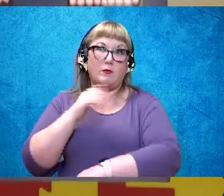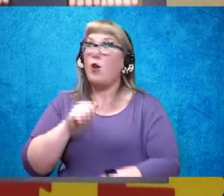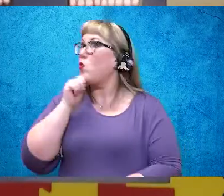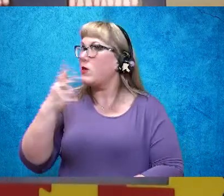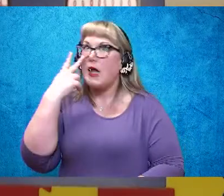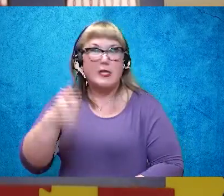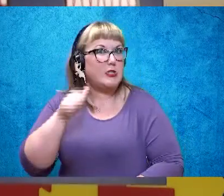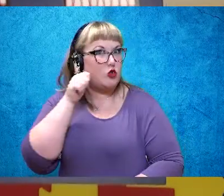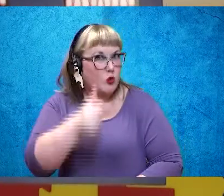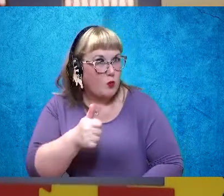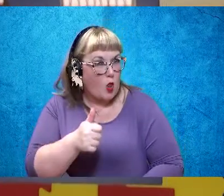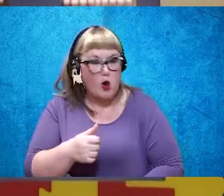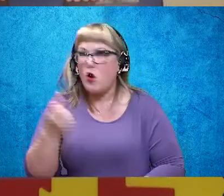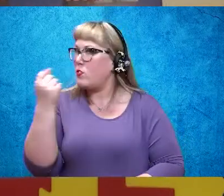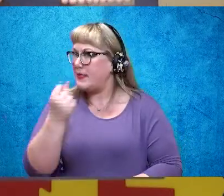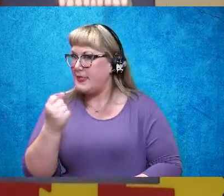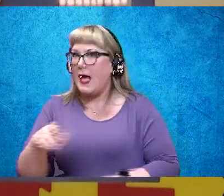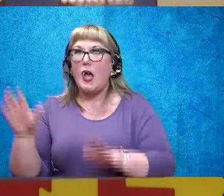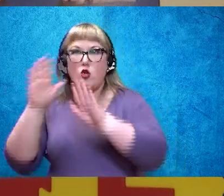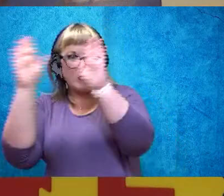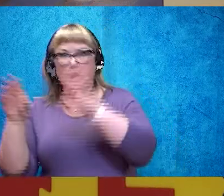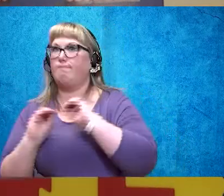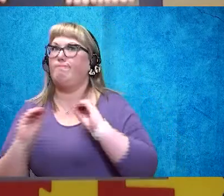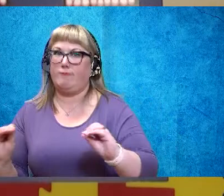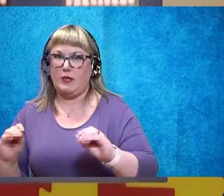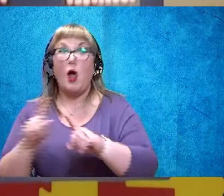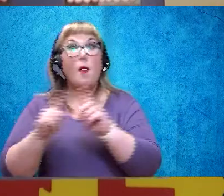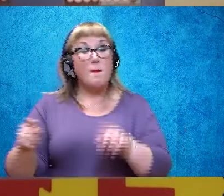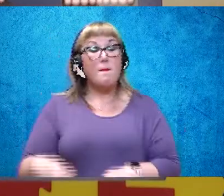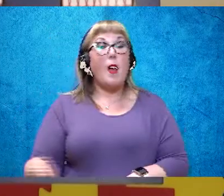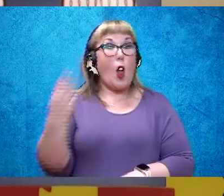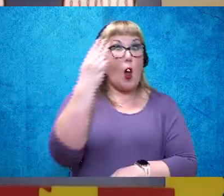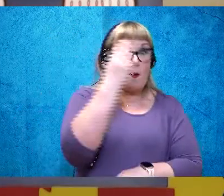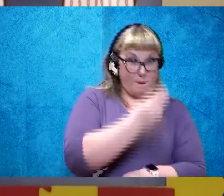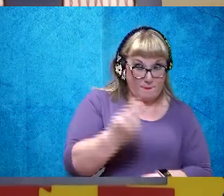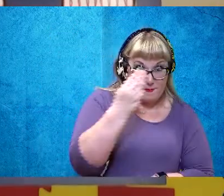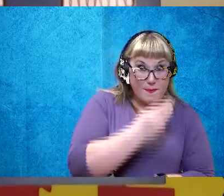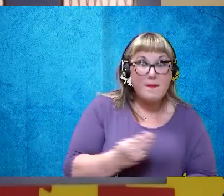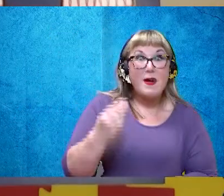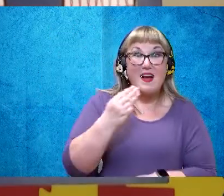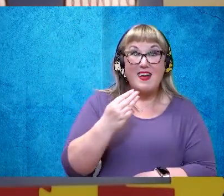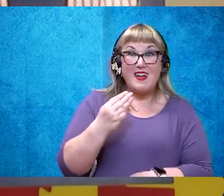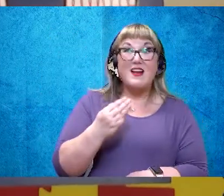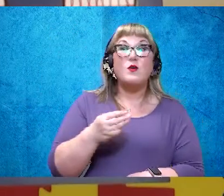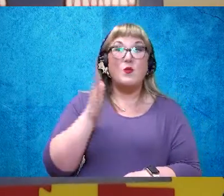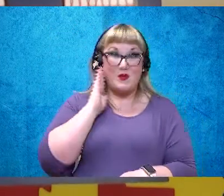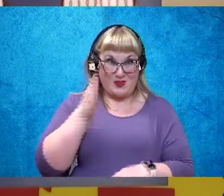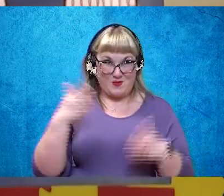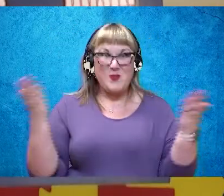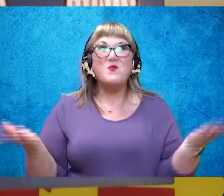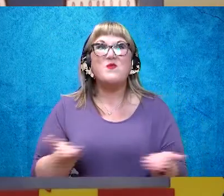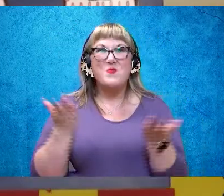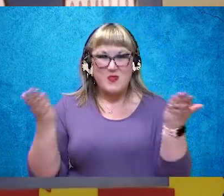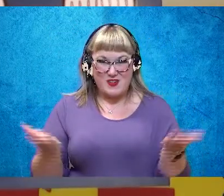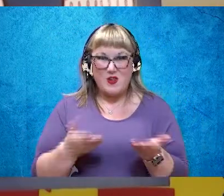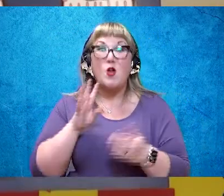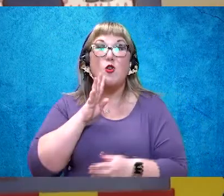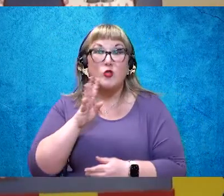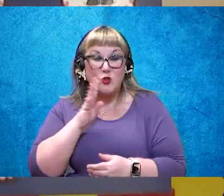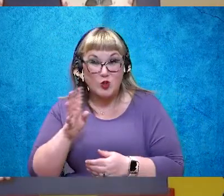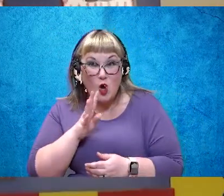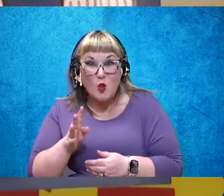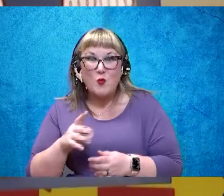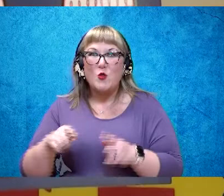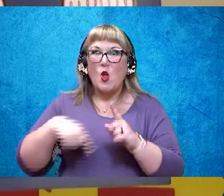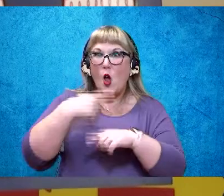tomorrow or Saturday or Sunday, but on Monday, Miss Davis and Miss Hickson from E.R. Dixon will be back here to talk with you about